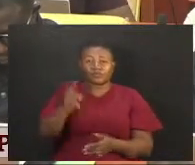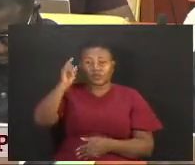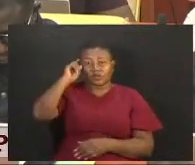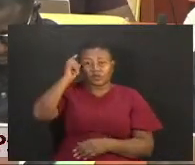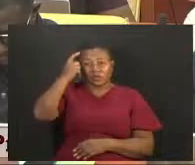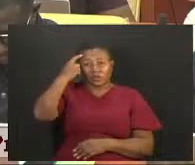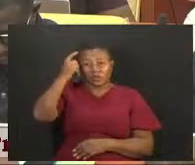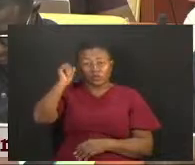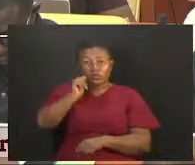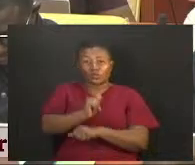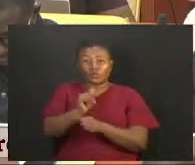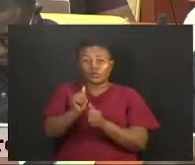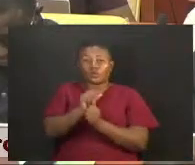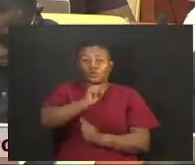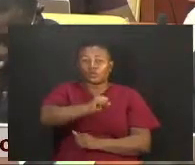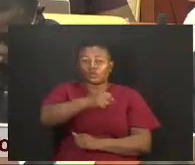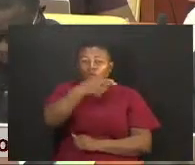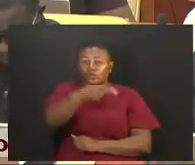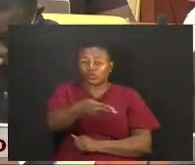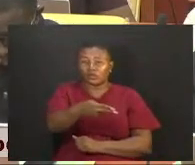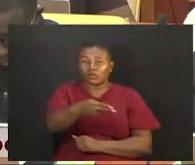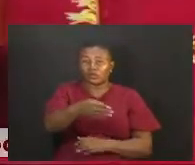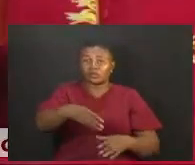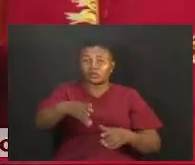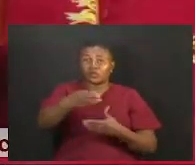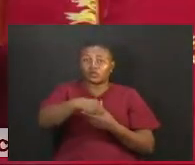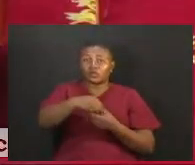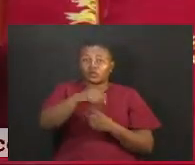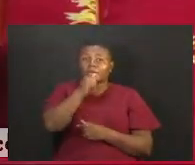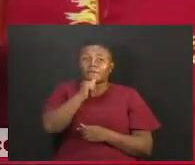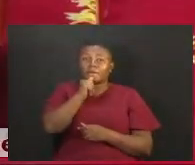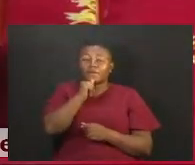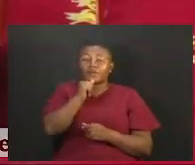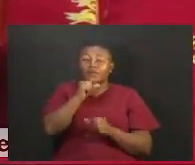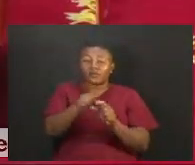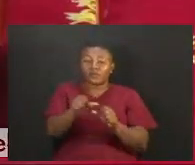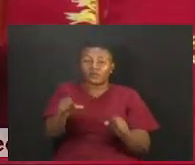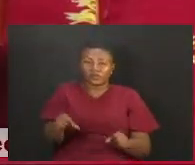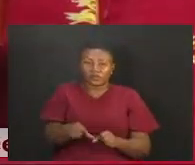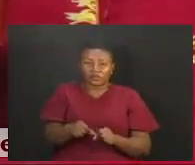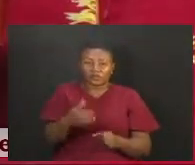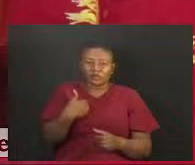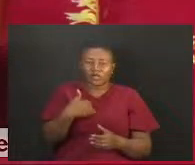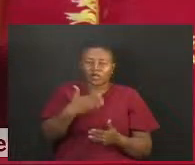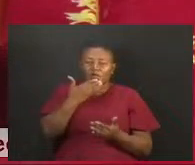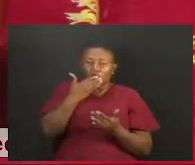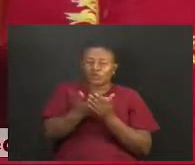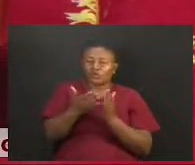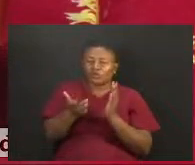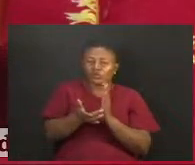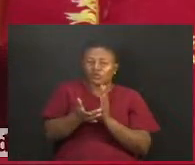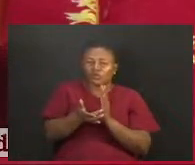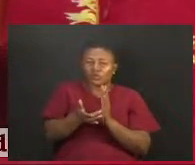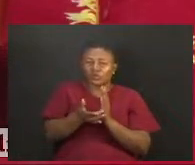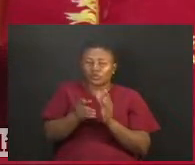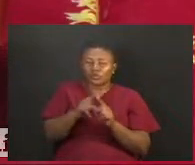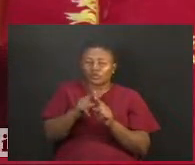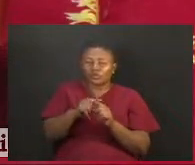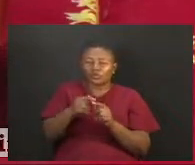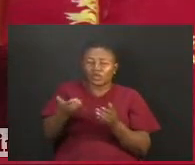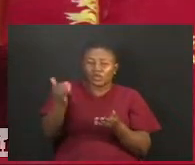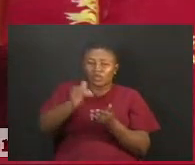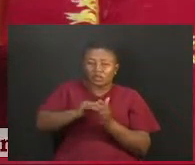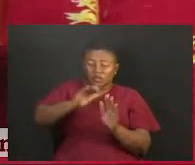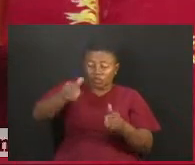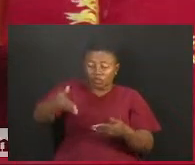work with the stakeholders, including the private sector, to roll out a technology-driven solution to reintroduce road tolls